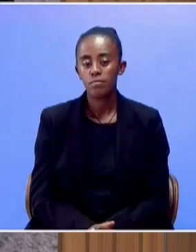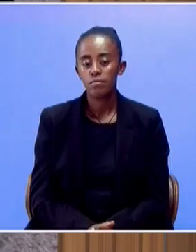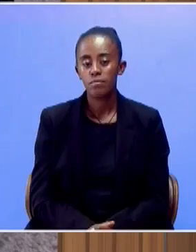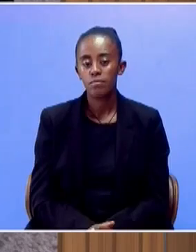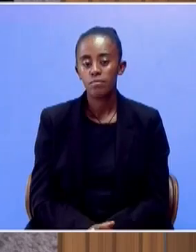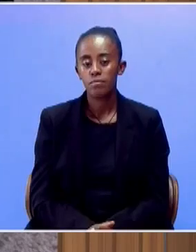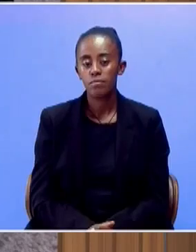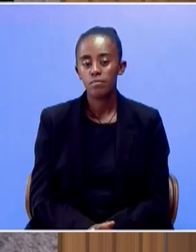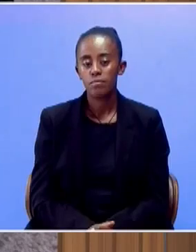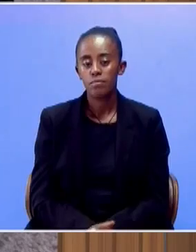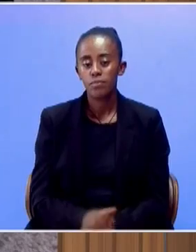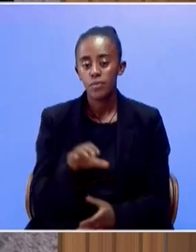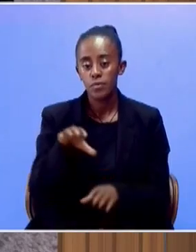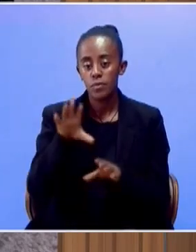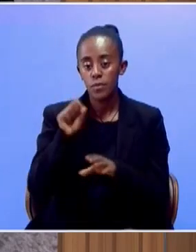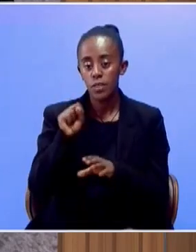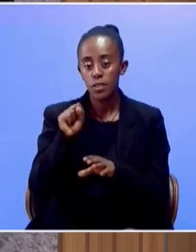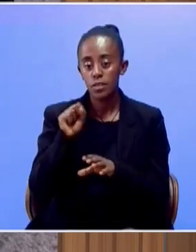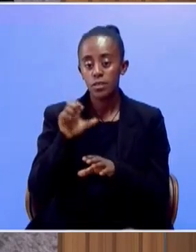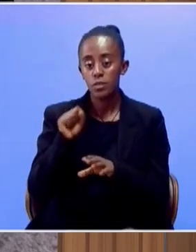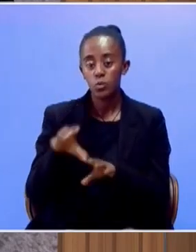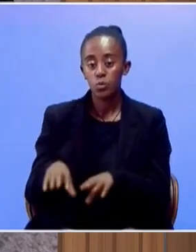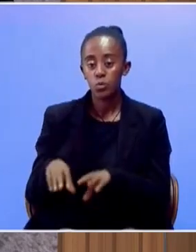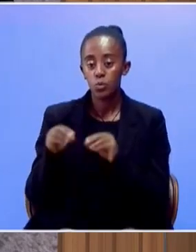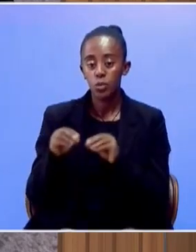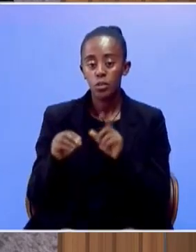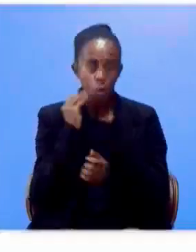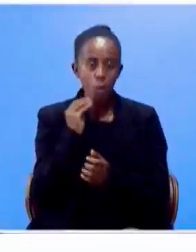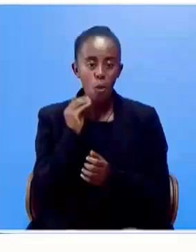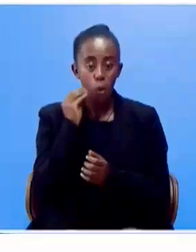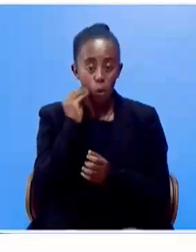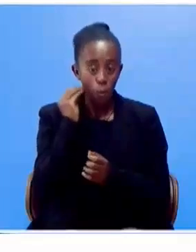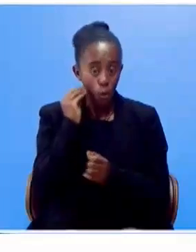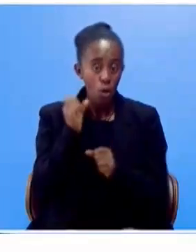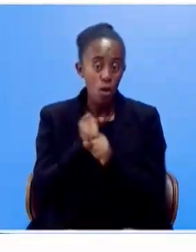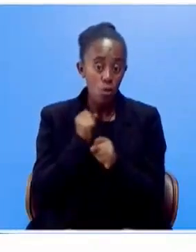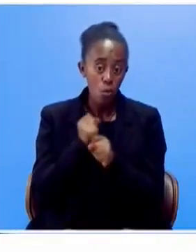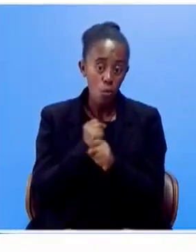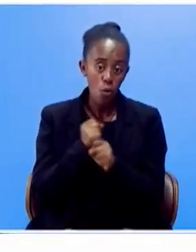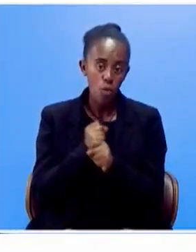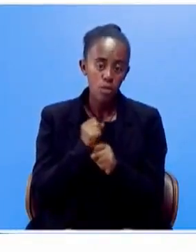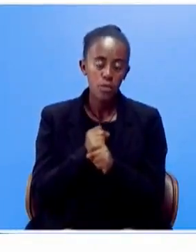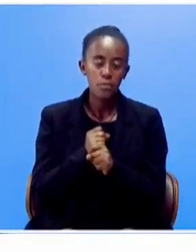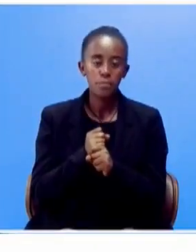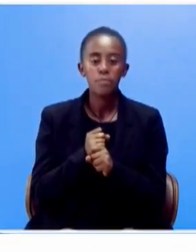or S1 says, look, S1 says homework